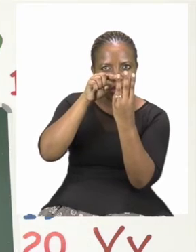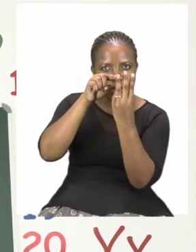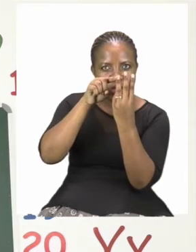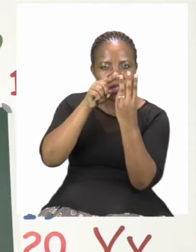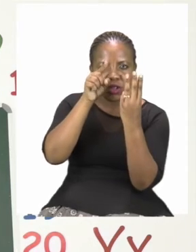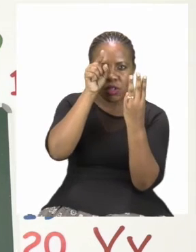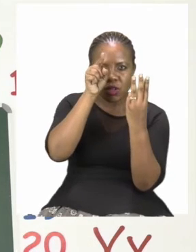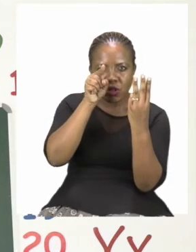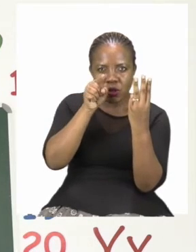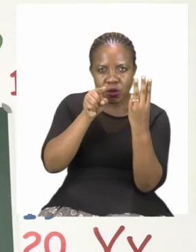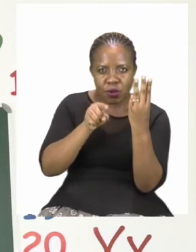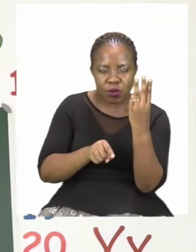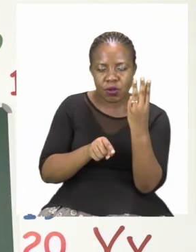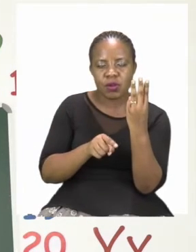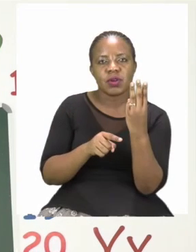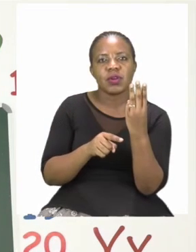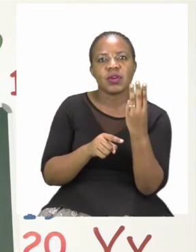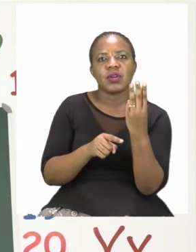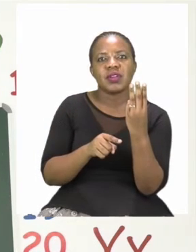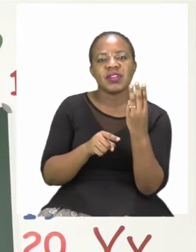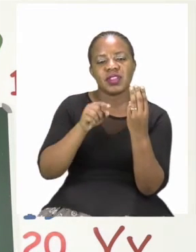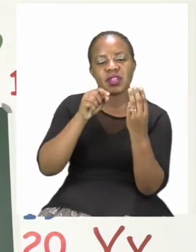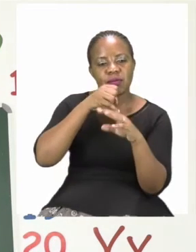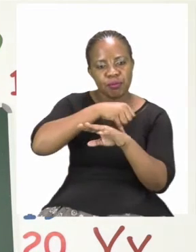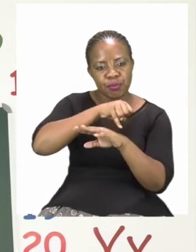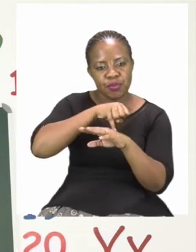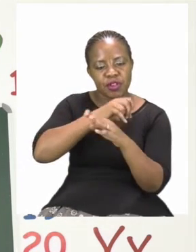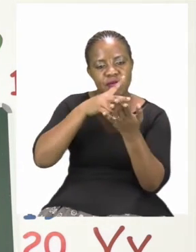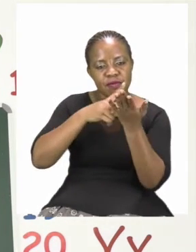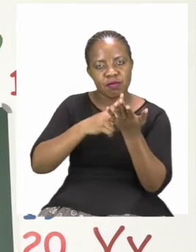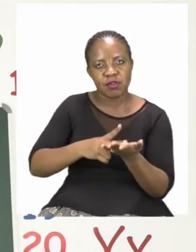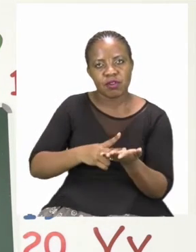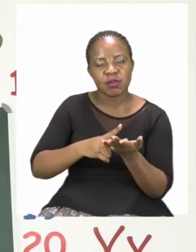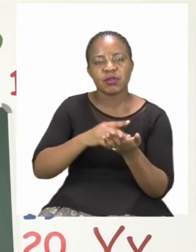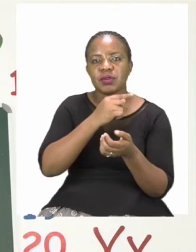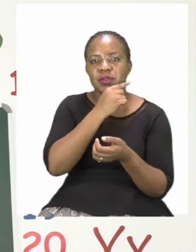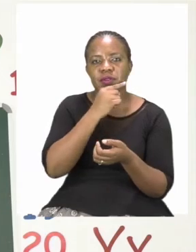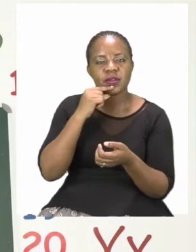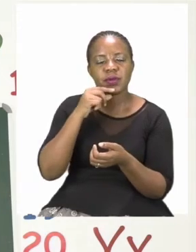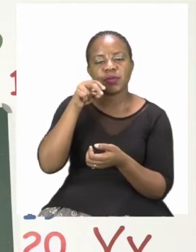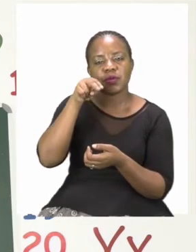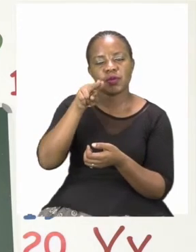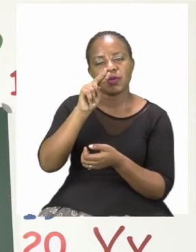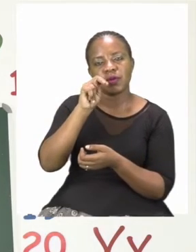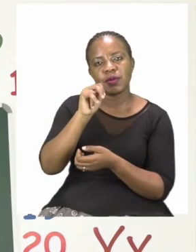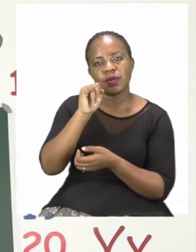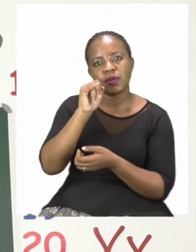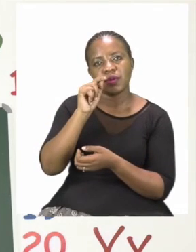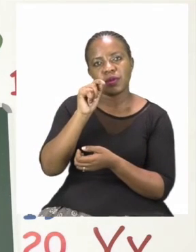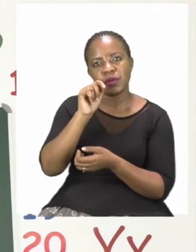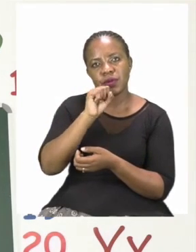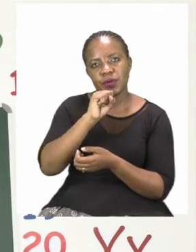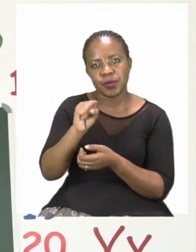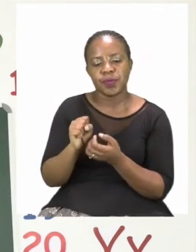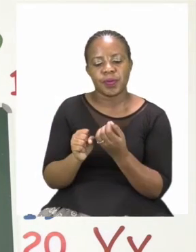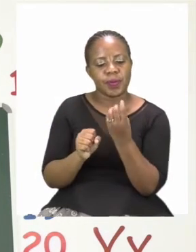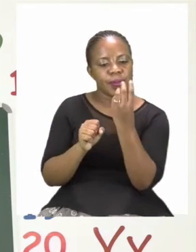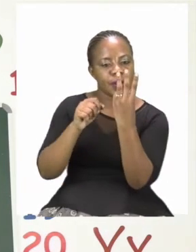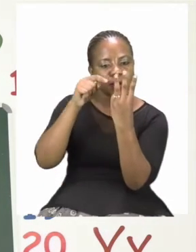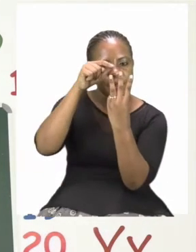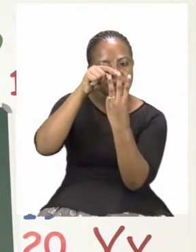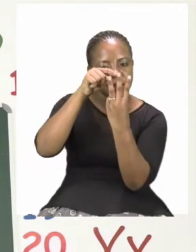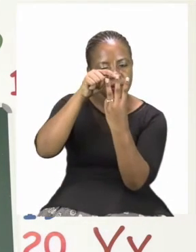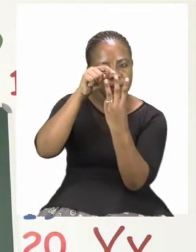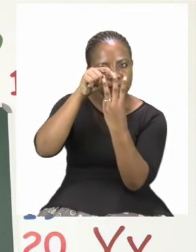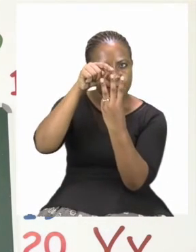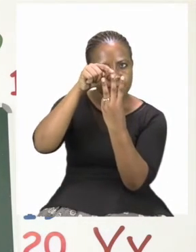under the units. The next one is tens, and that means